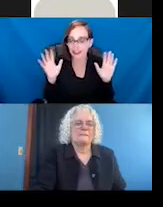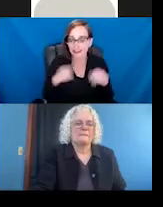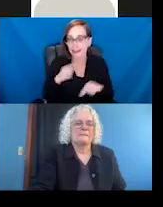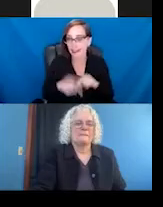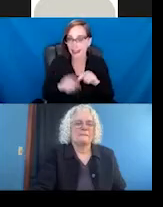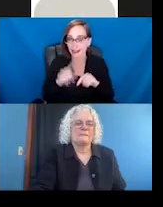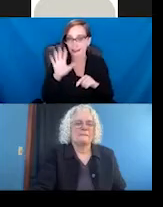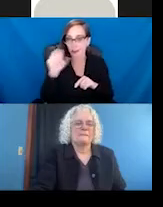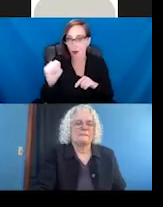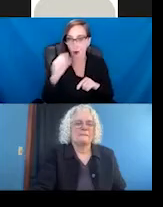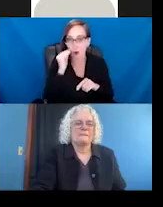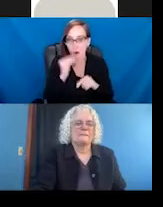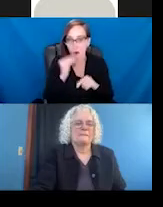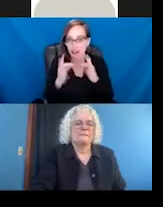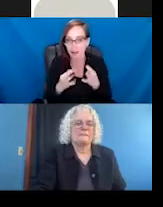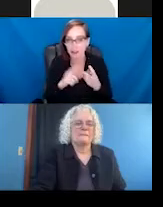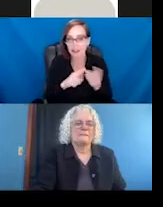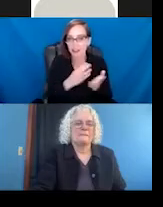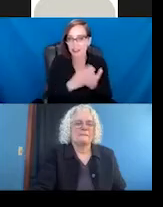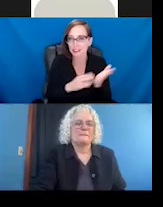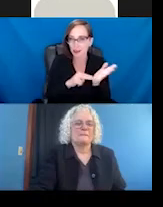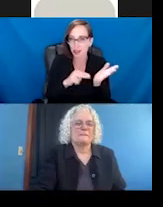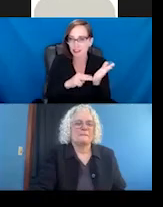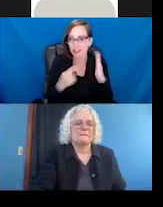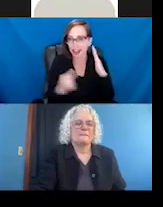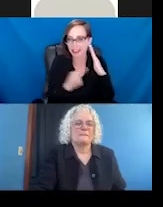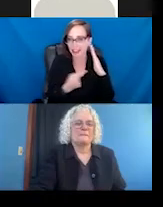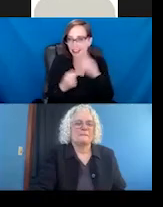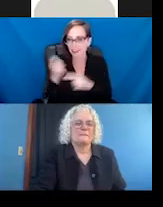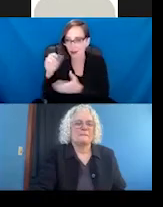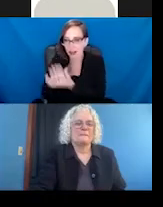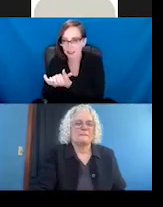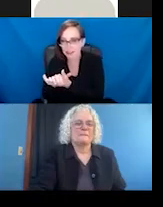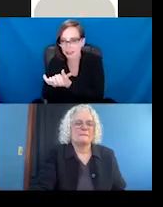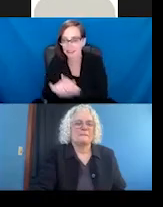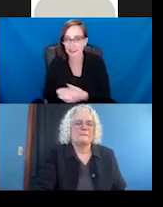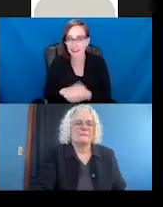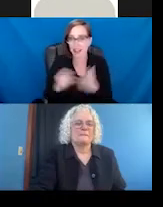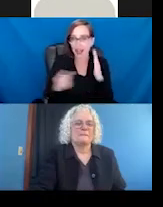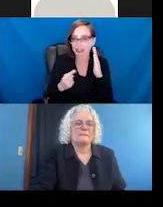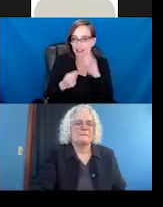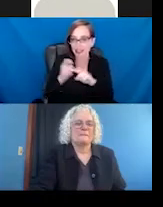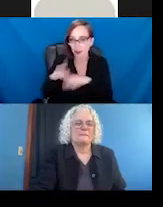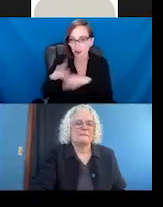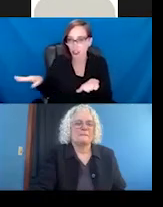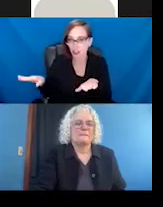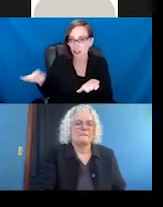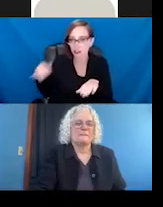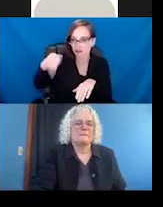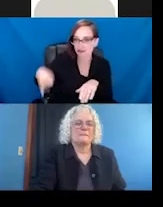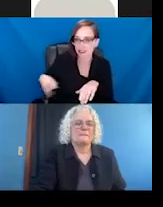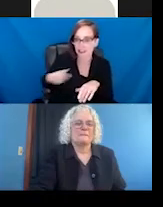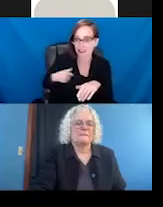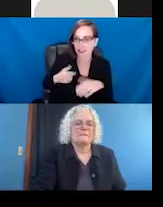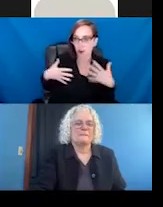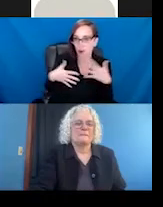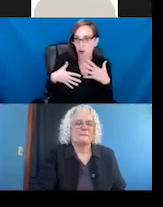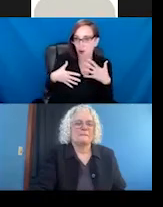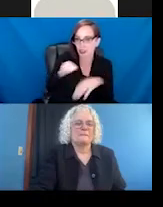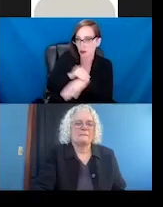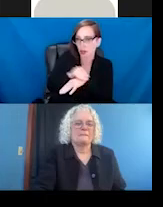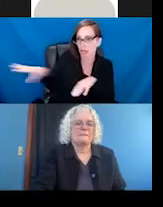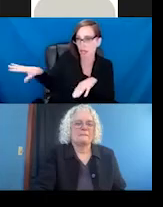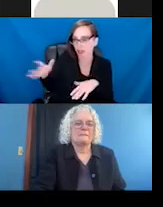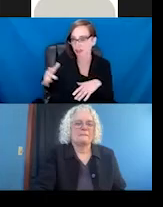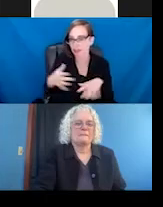nurses that have isolated themselves from their husbands and their children because they're afraid that they will infect them. Not only